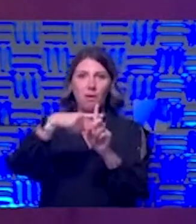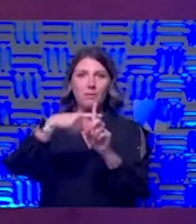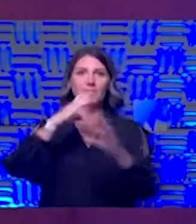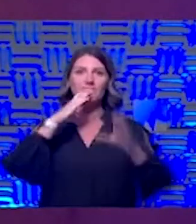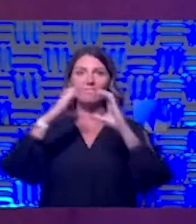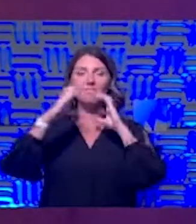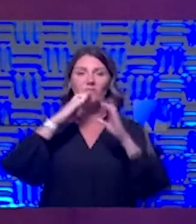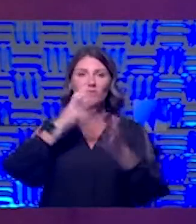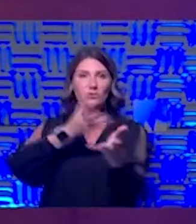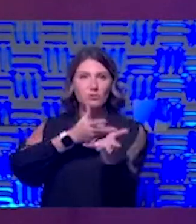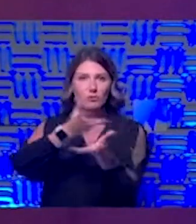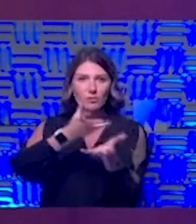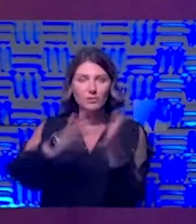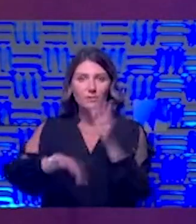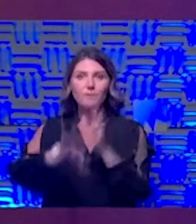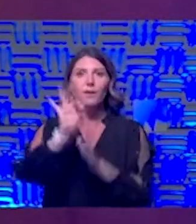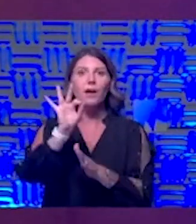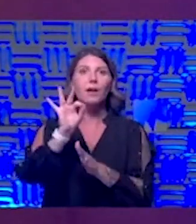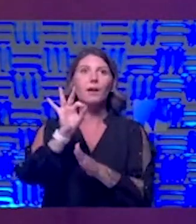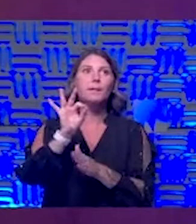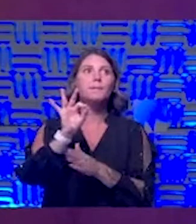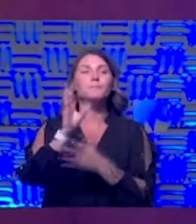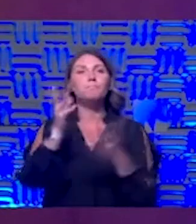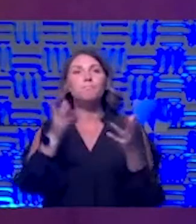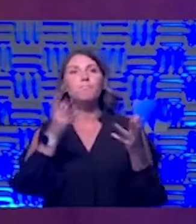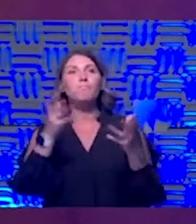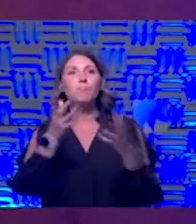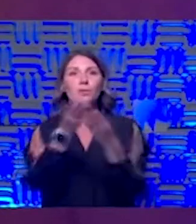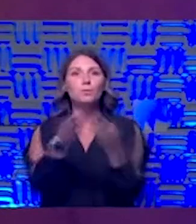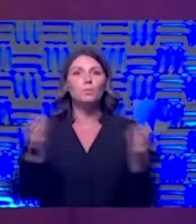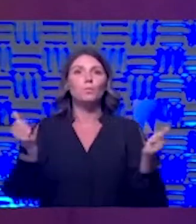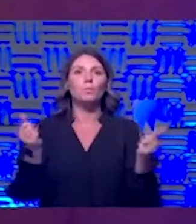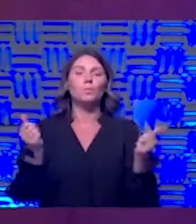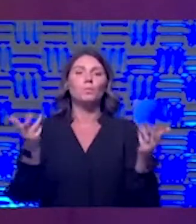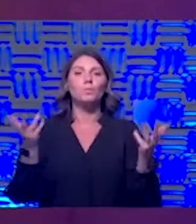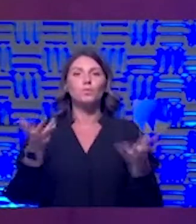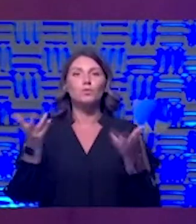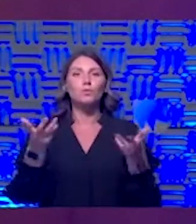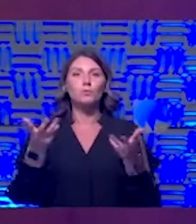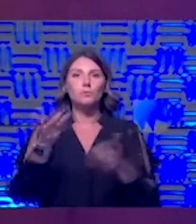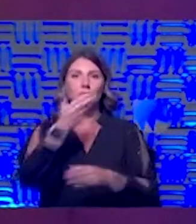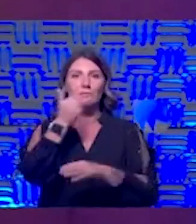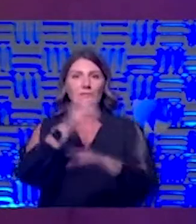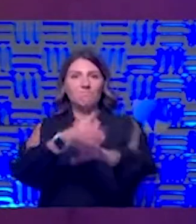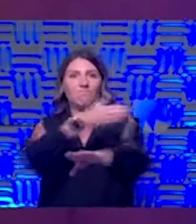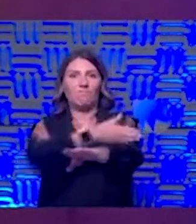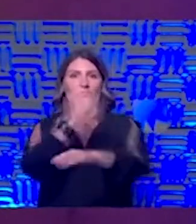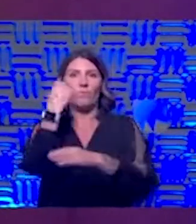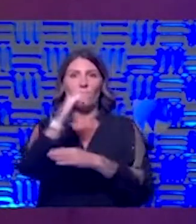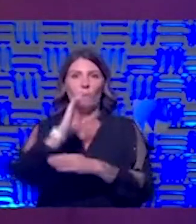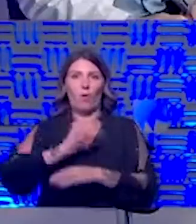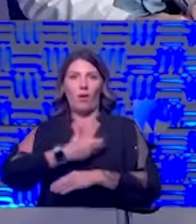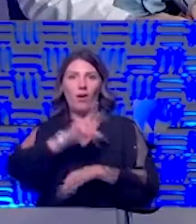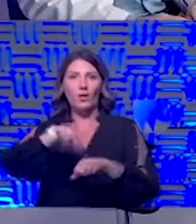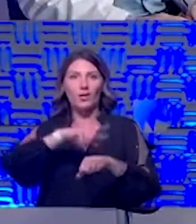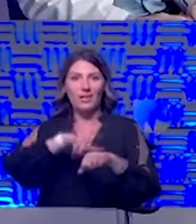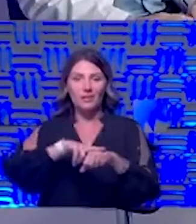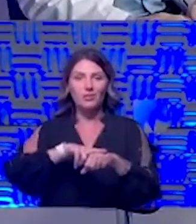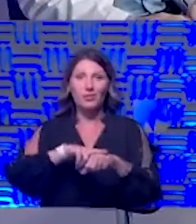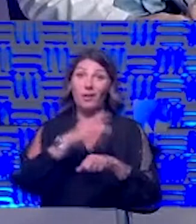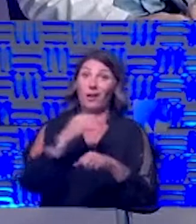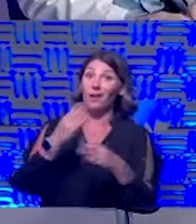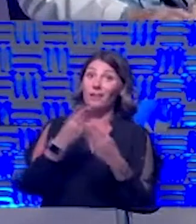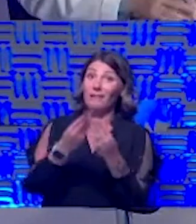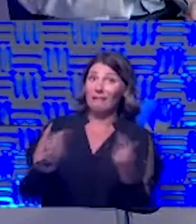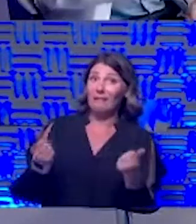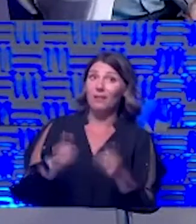really find a path that is better for our nation and healing for our nation. Yeah,